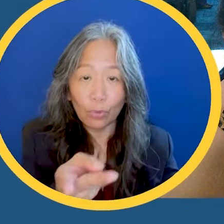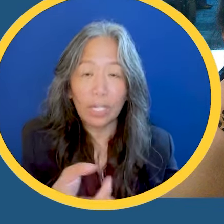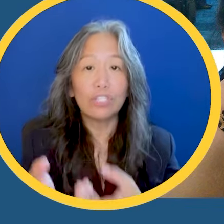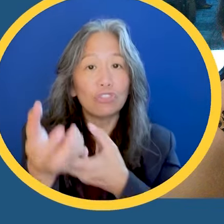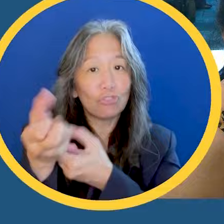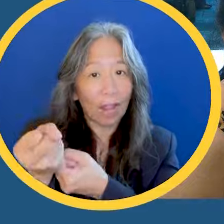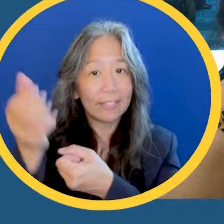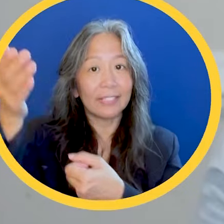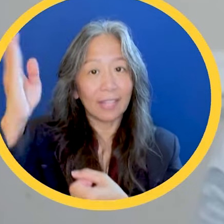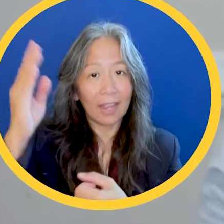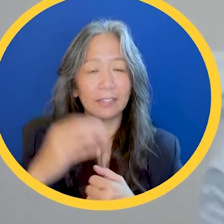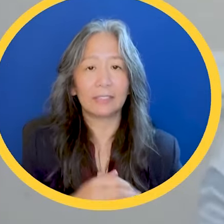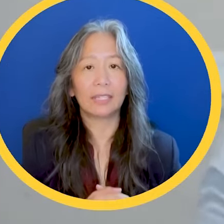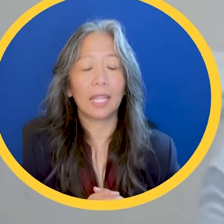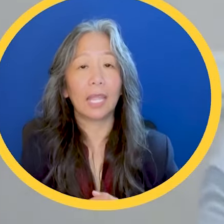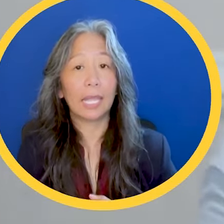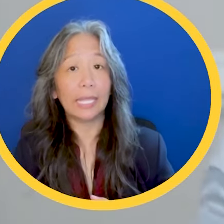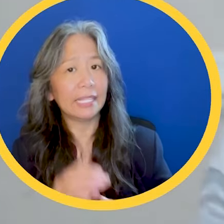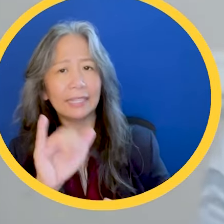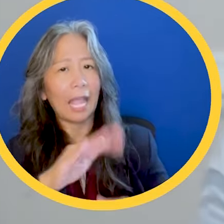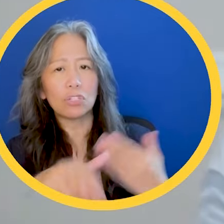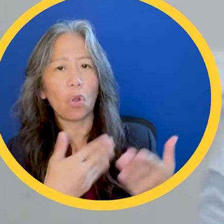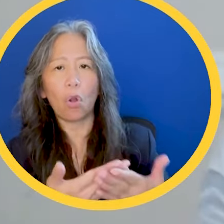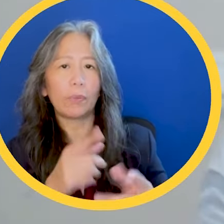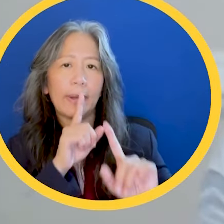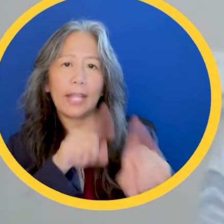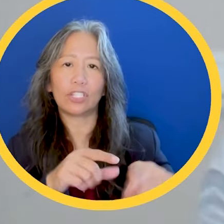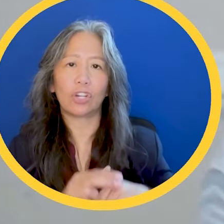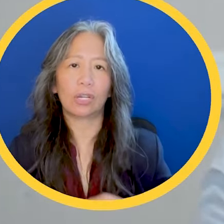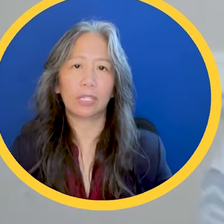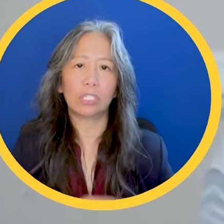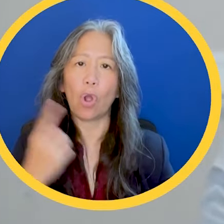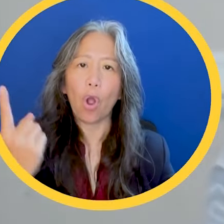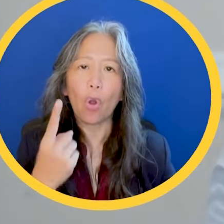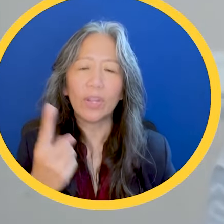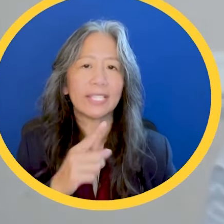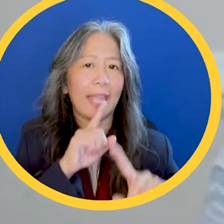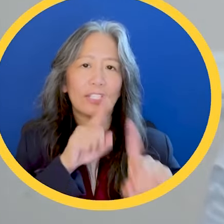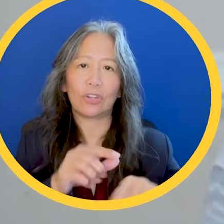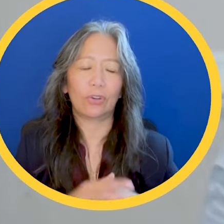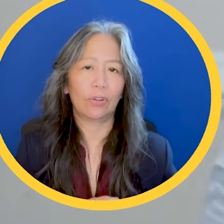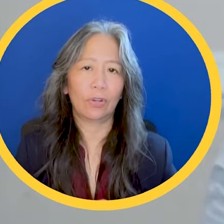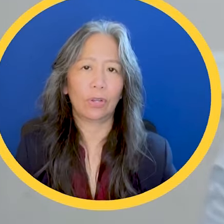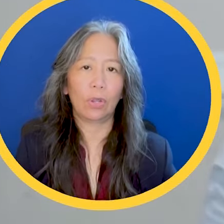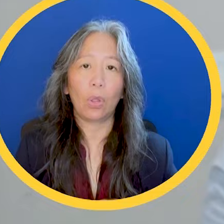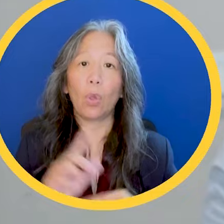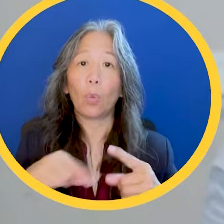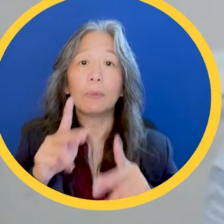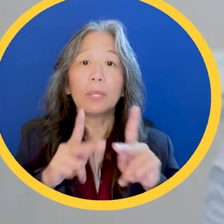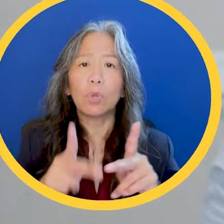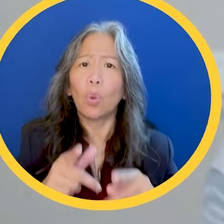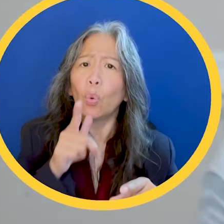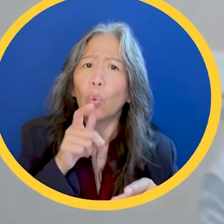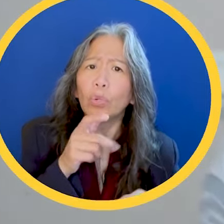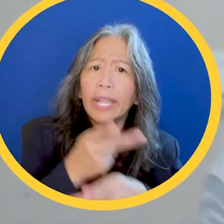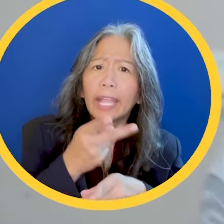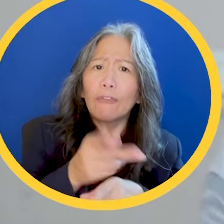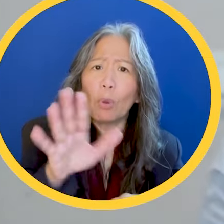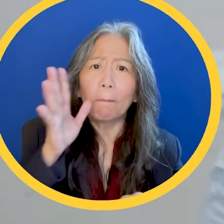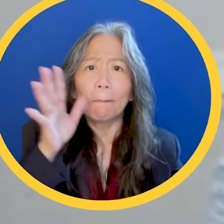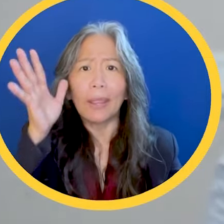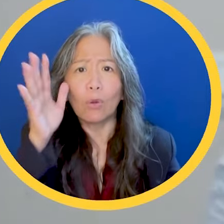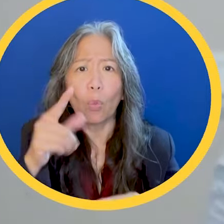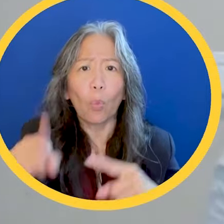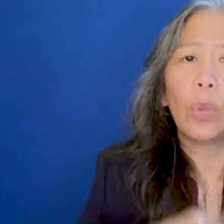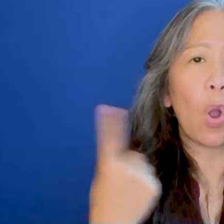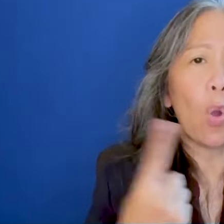in God. And that was always our answer. That was always our answer when people would say that, you know, who's going to take care of your parents